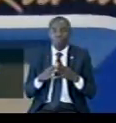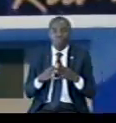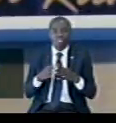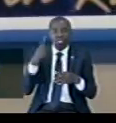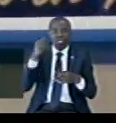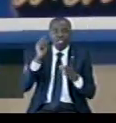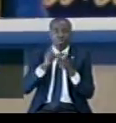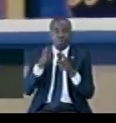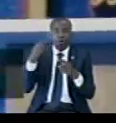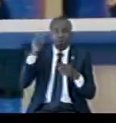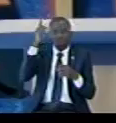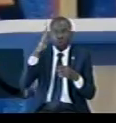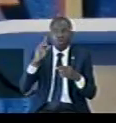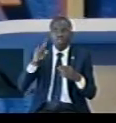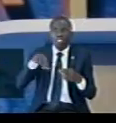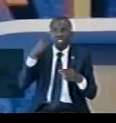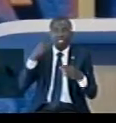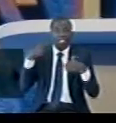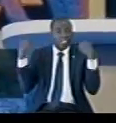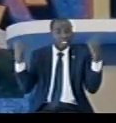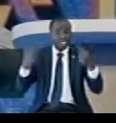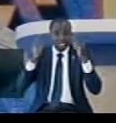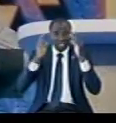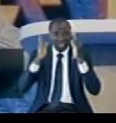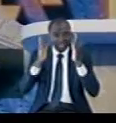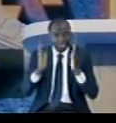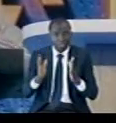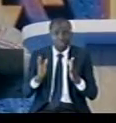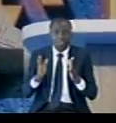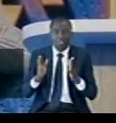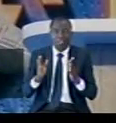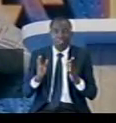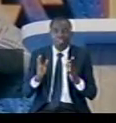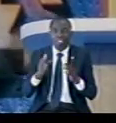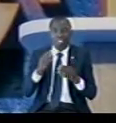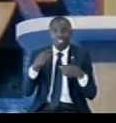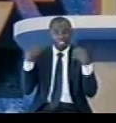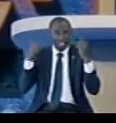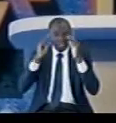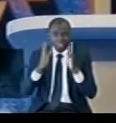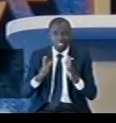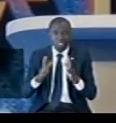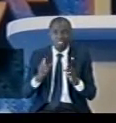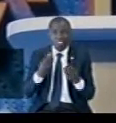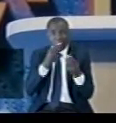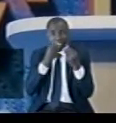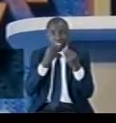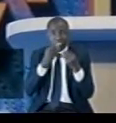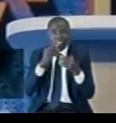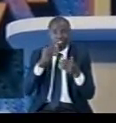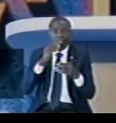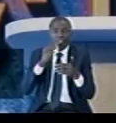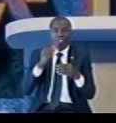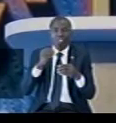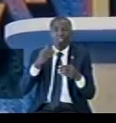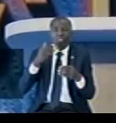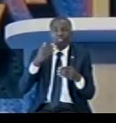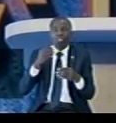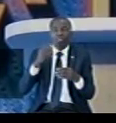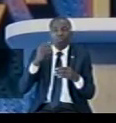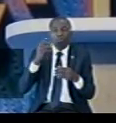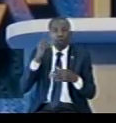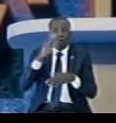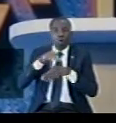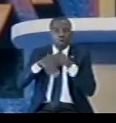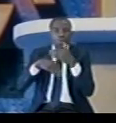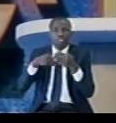God says, transgressors, sinners, which all people are,